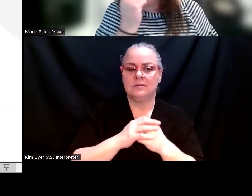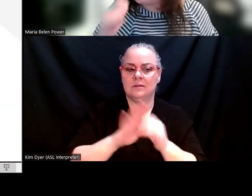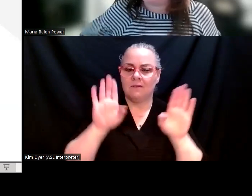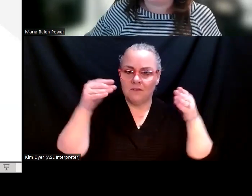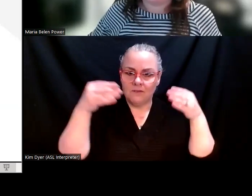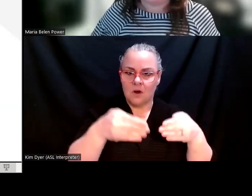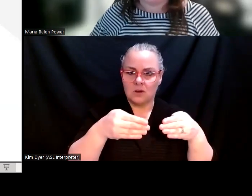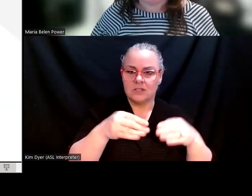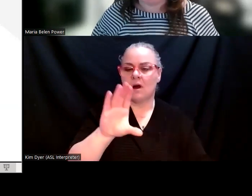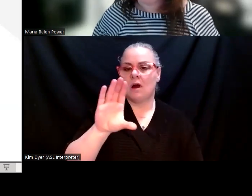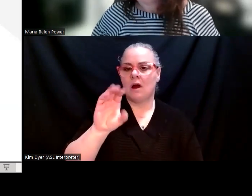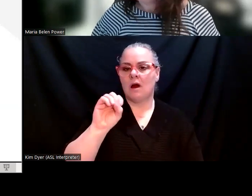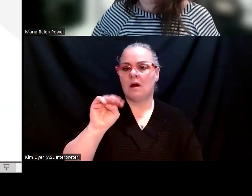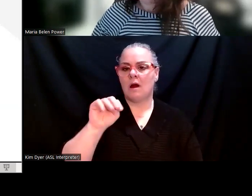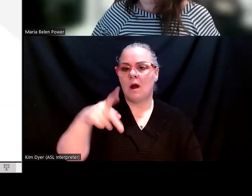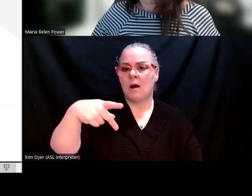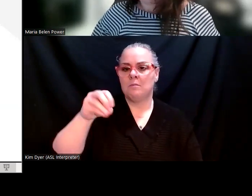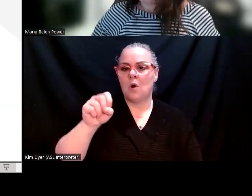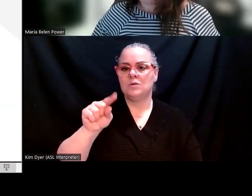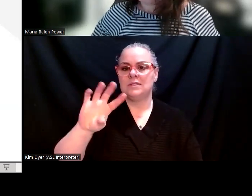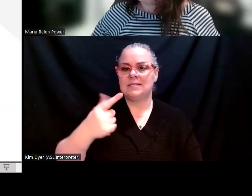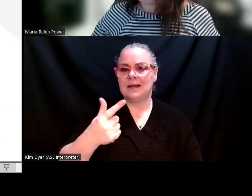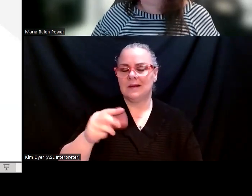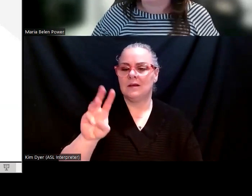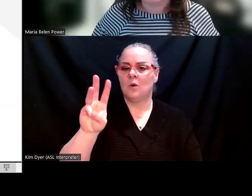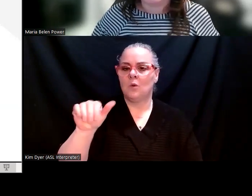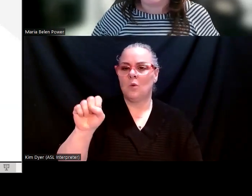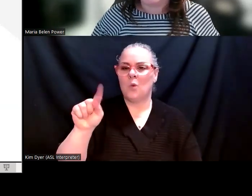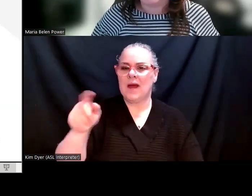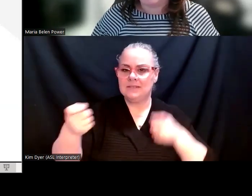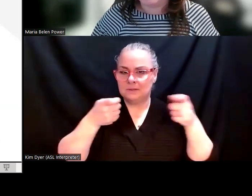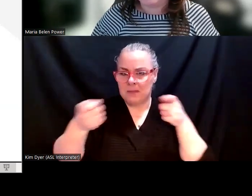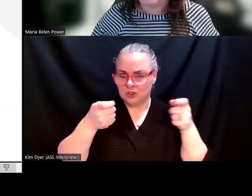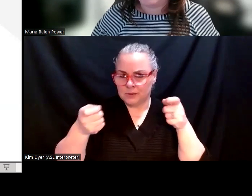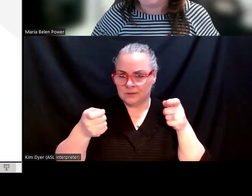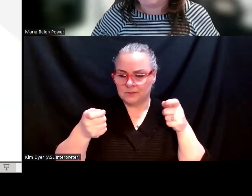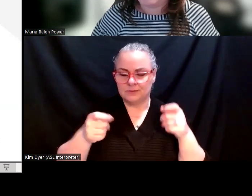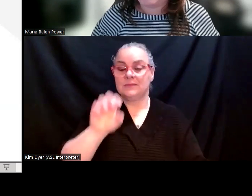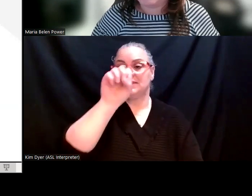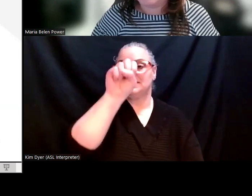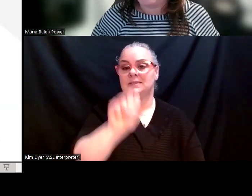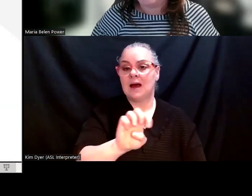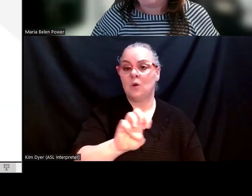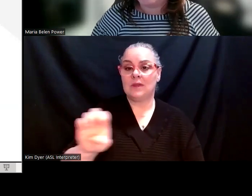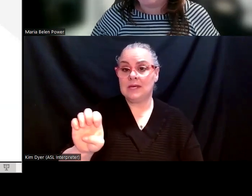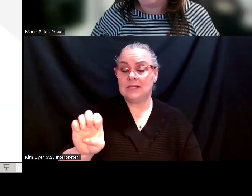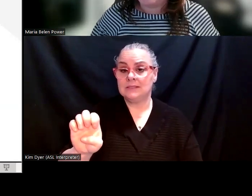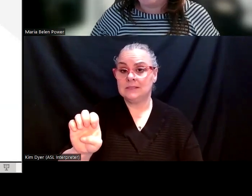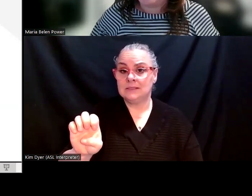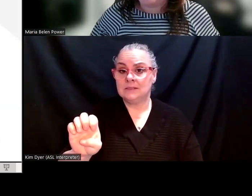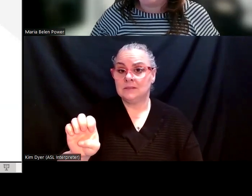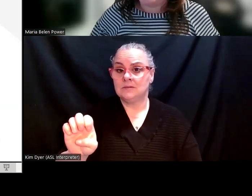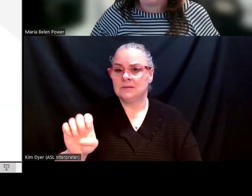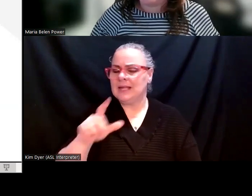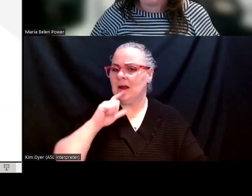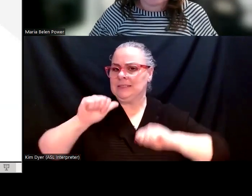on composting, waste management. The Southeast Regional Planning Council is